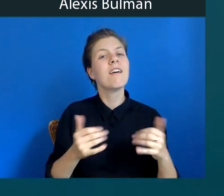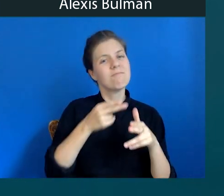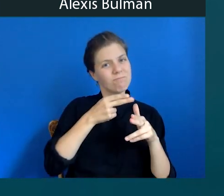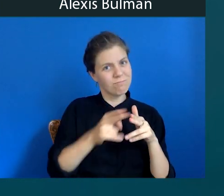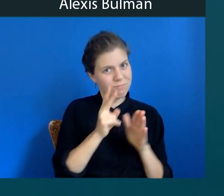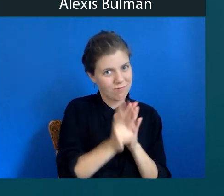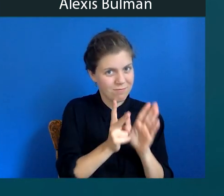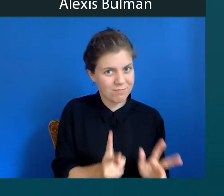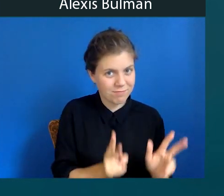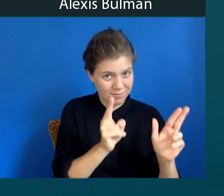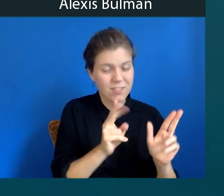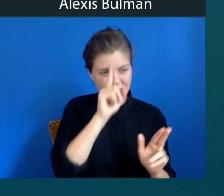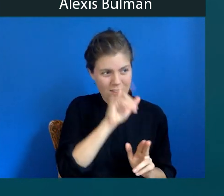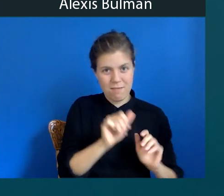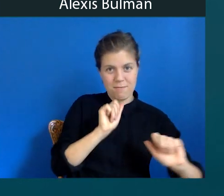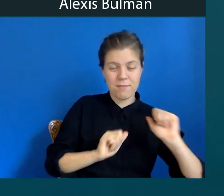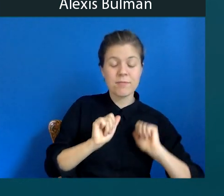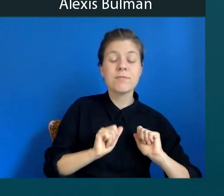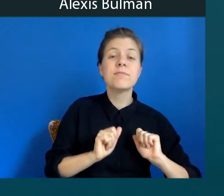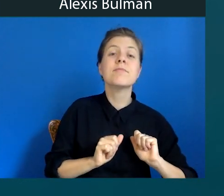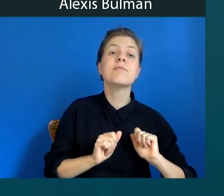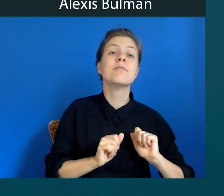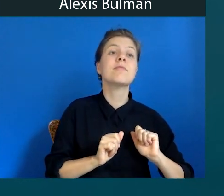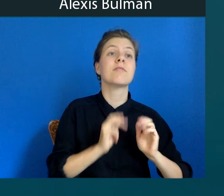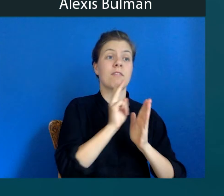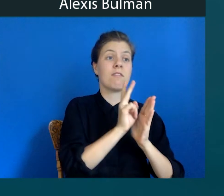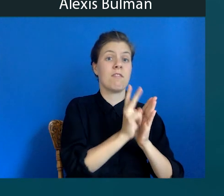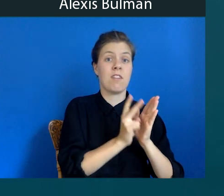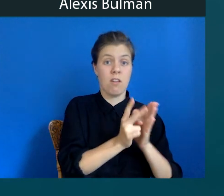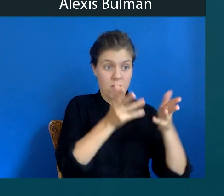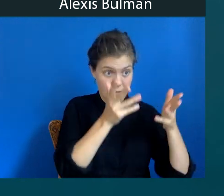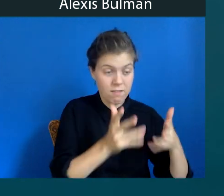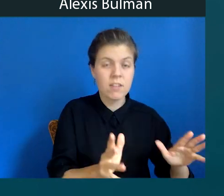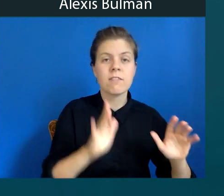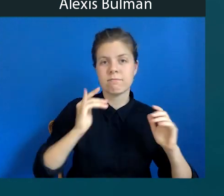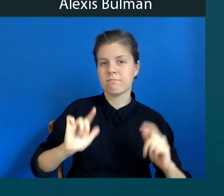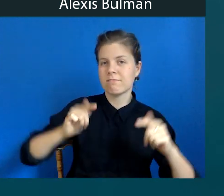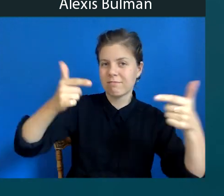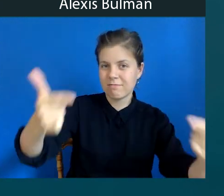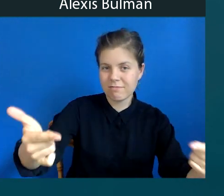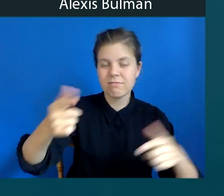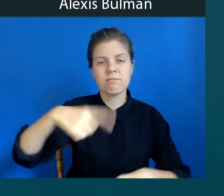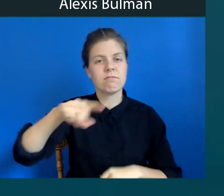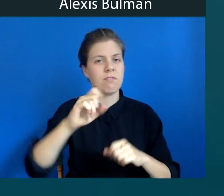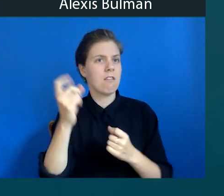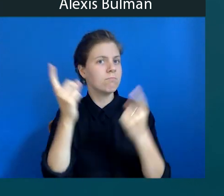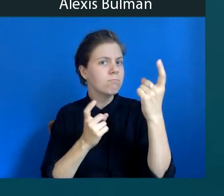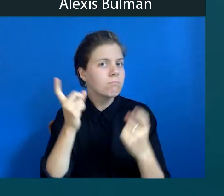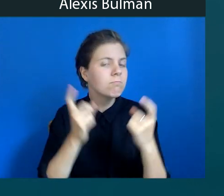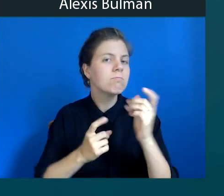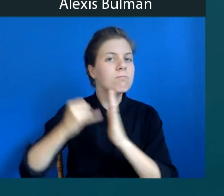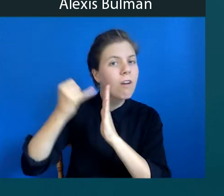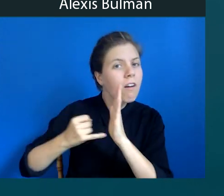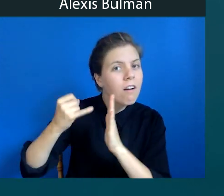description. After it ends, I'll open the floor to any questions about these artworks or